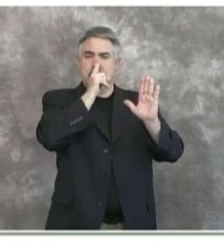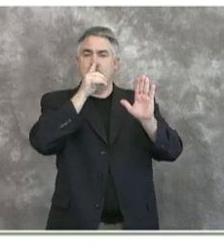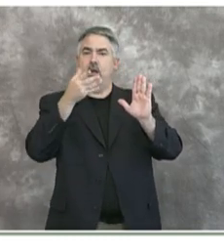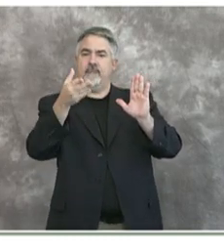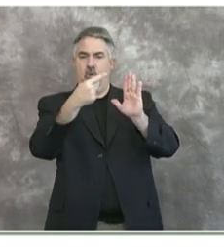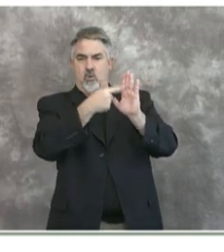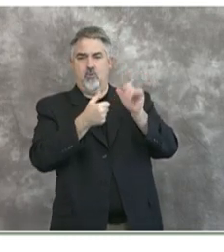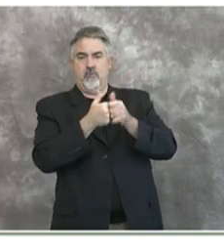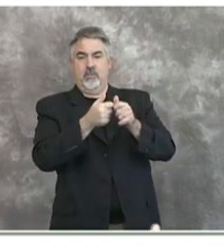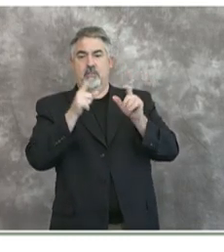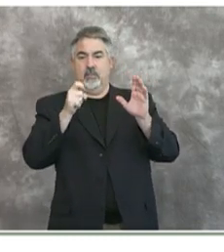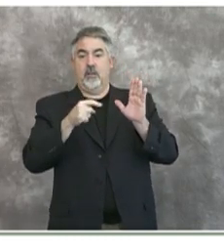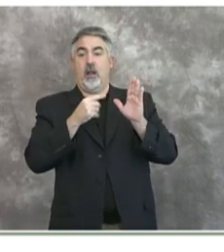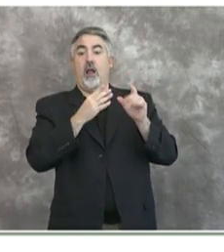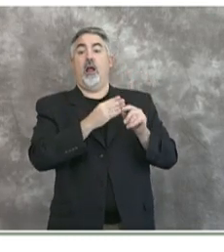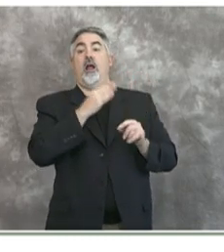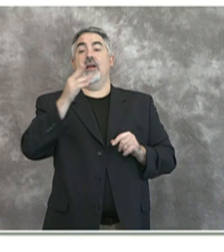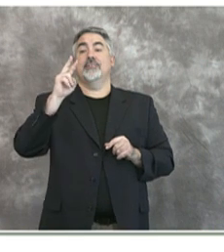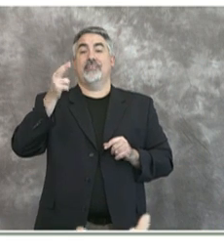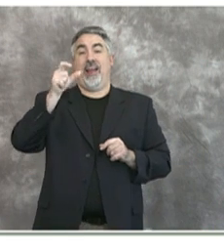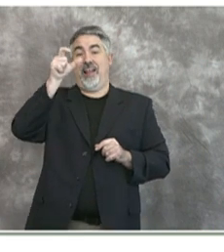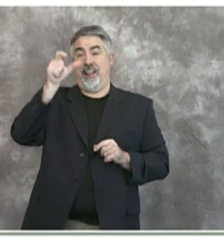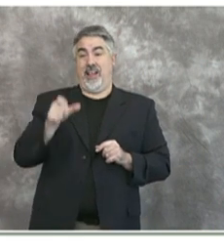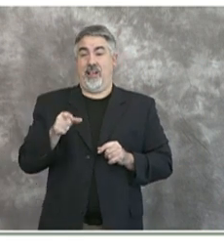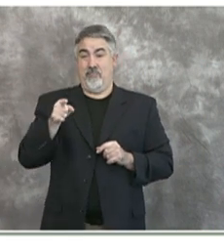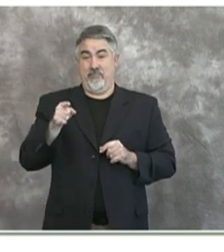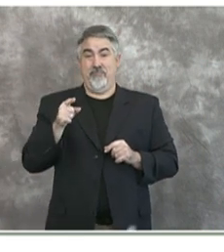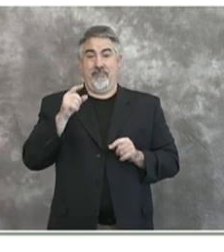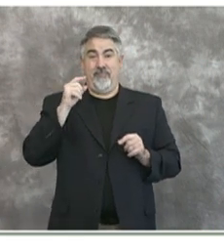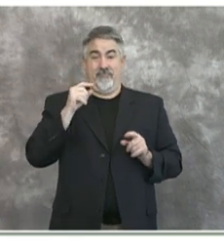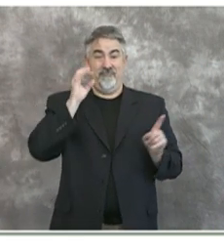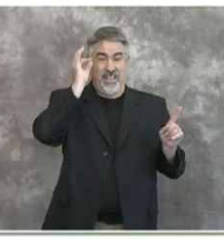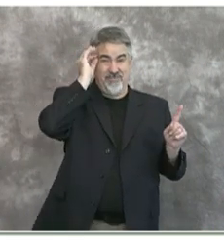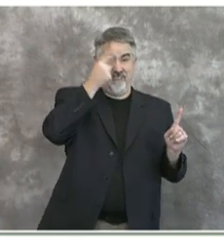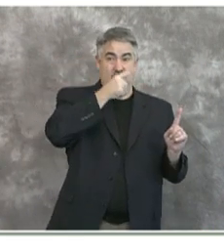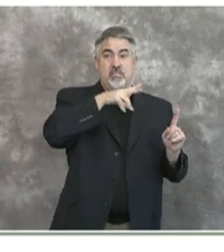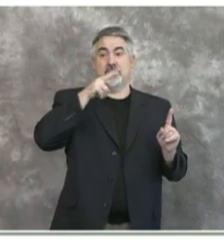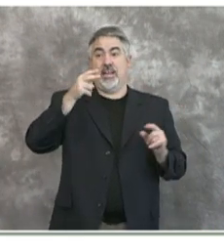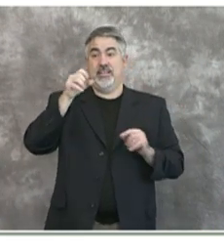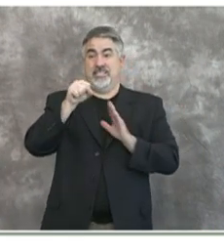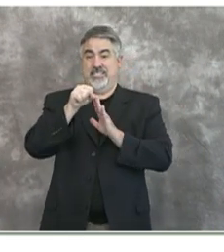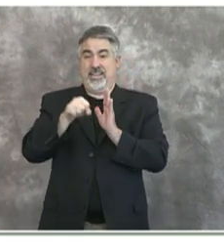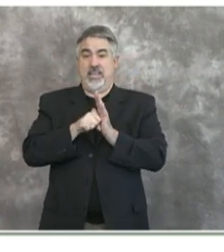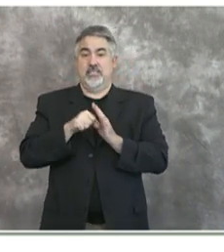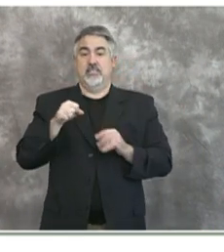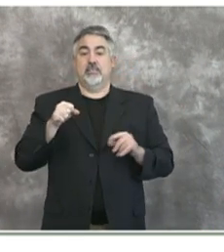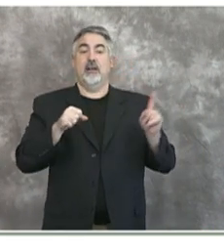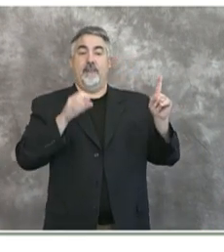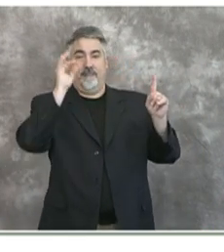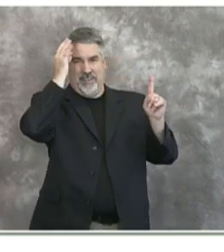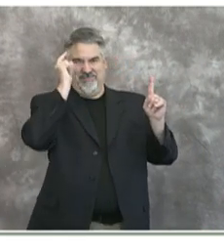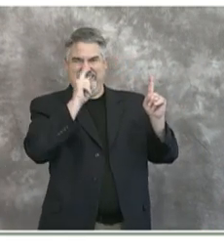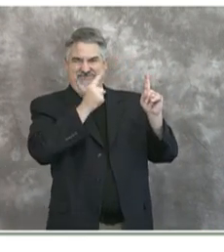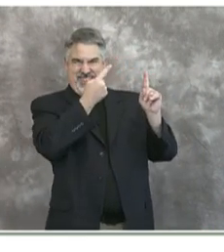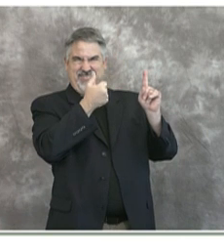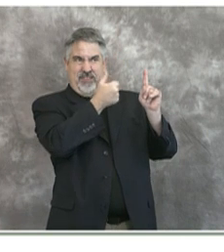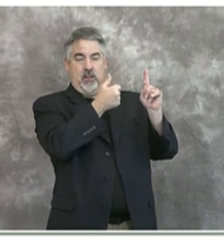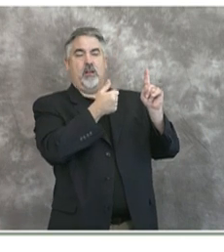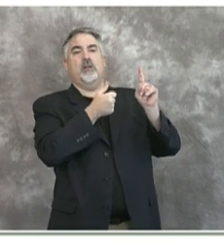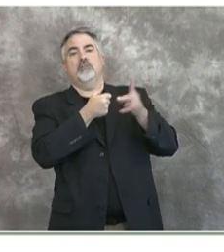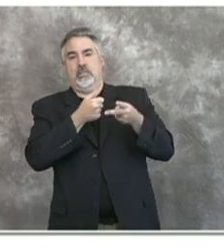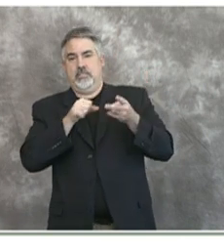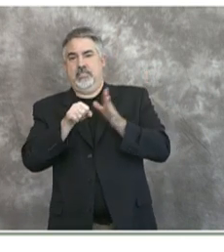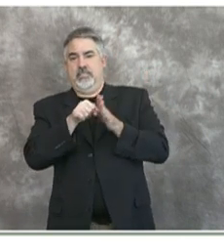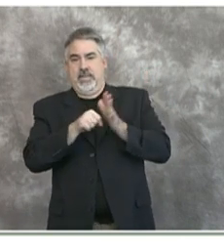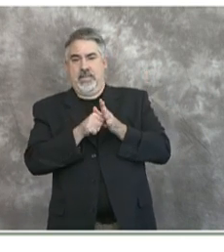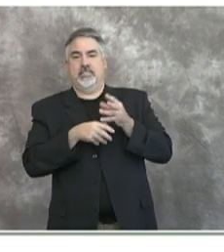right, those are the federal recommendations, and these are priority levels, priority 1, 2, and 3. And I'll